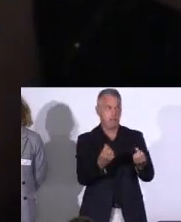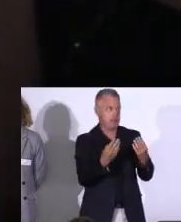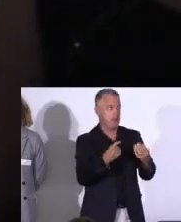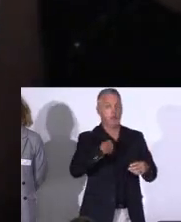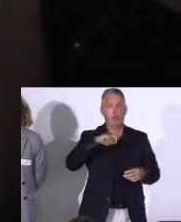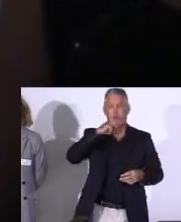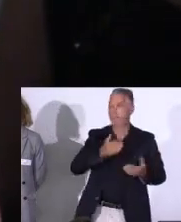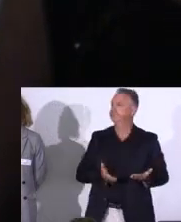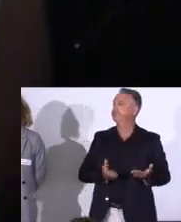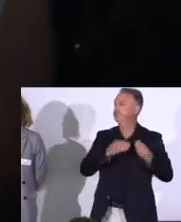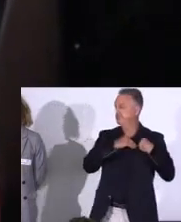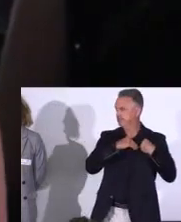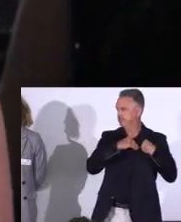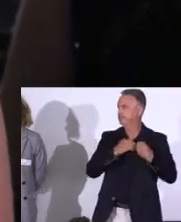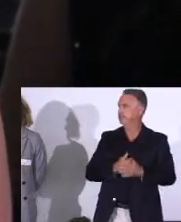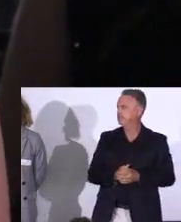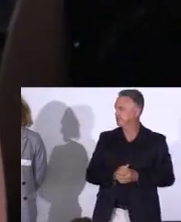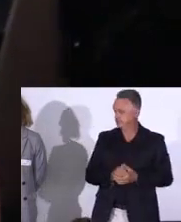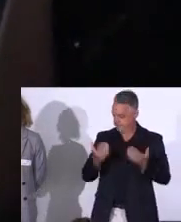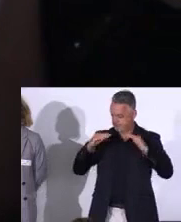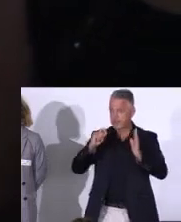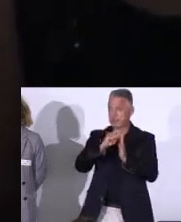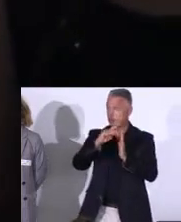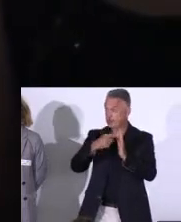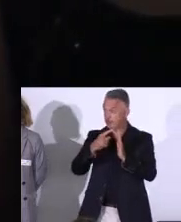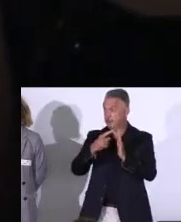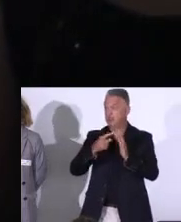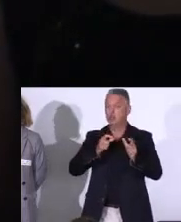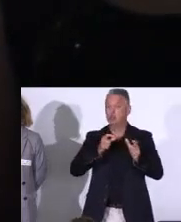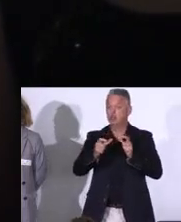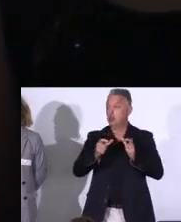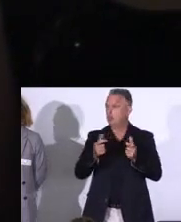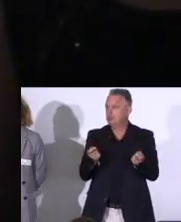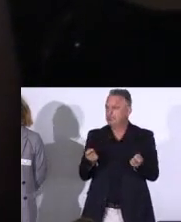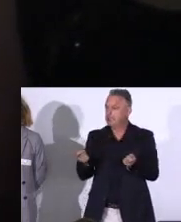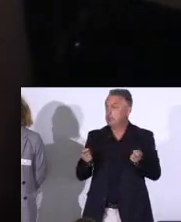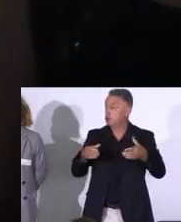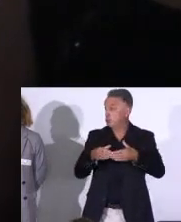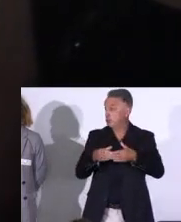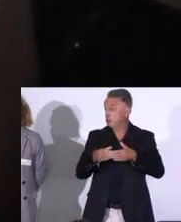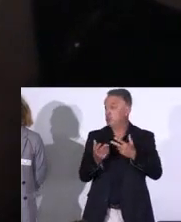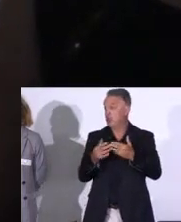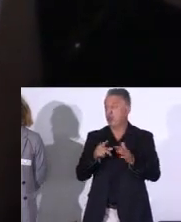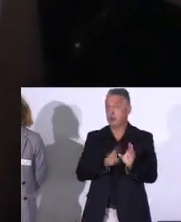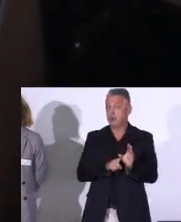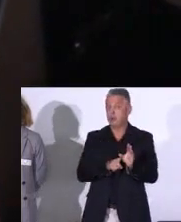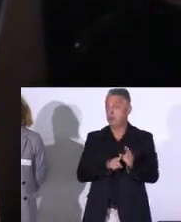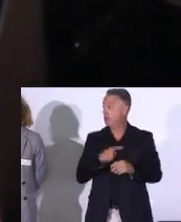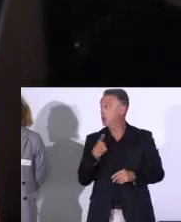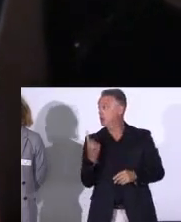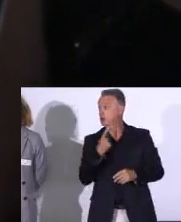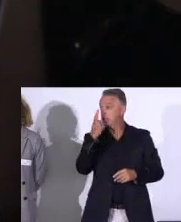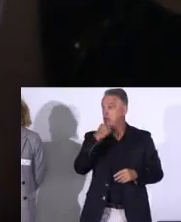mechanisms. Project control groups or steering groups are essentially one really simple way that we